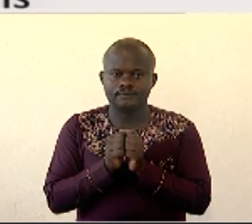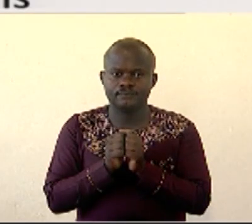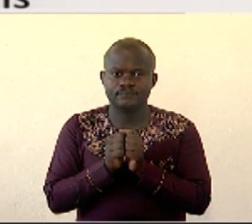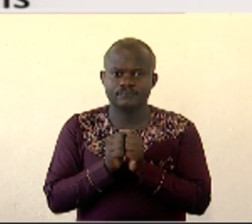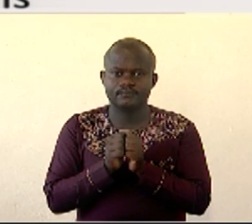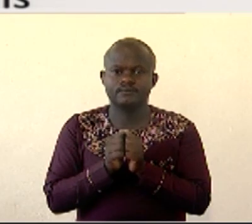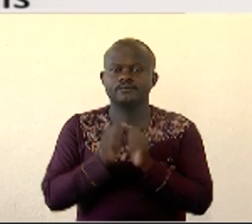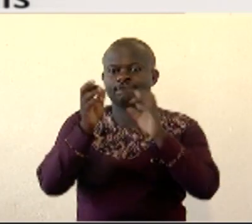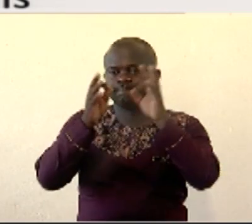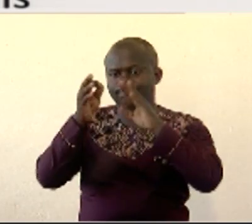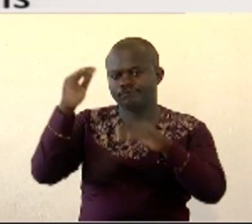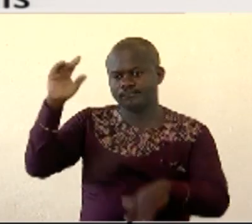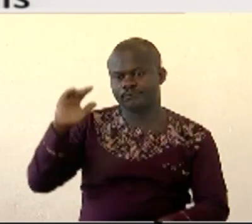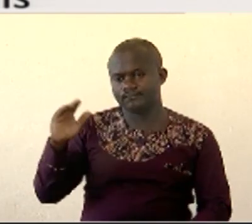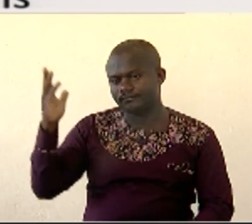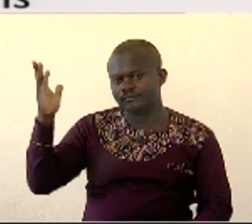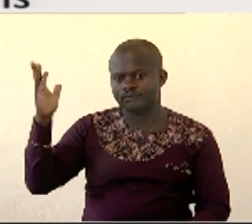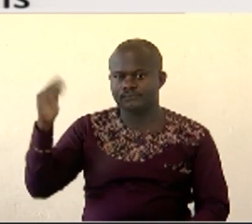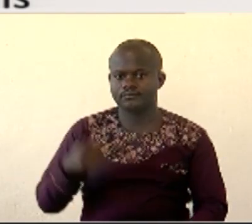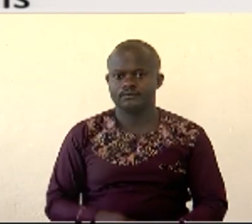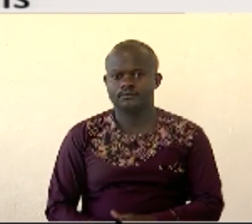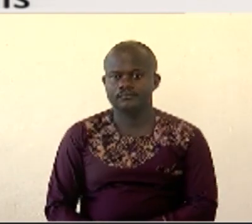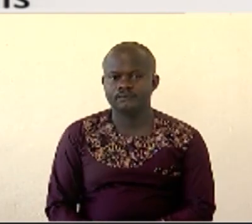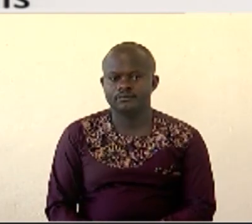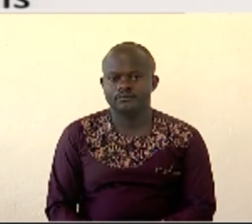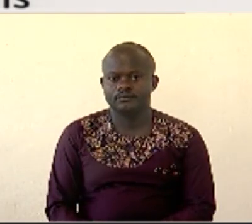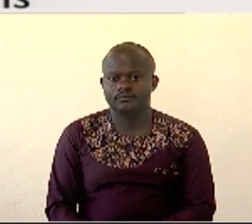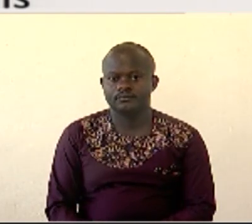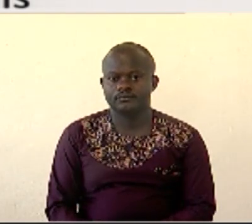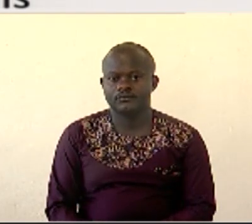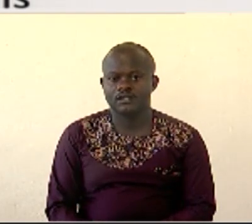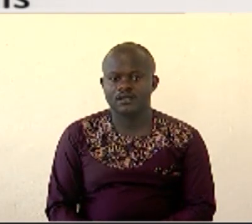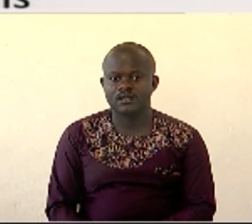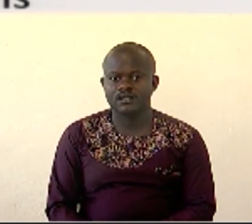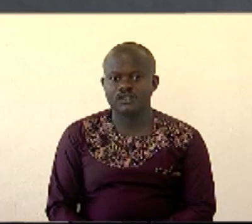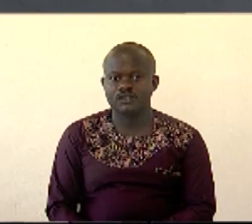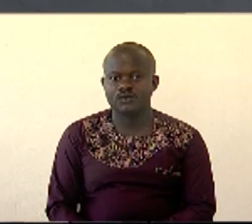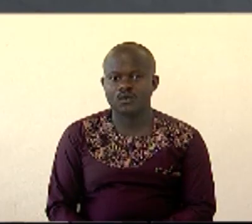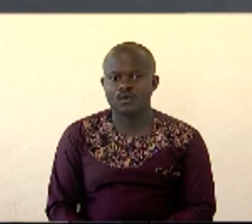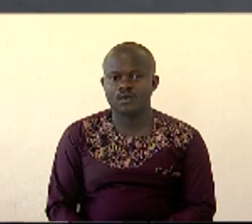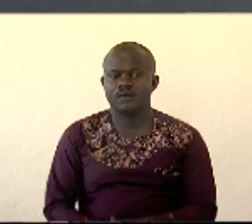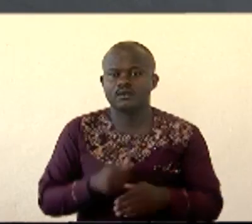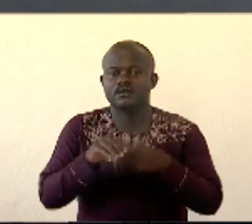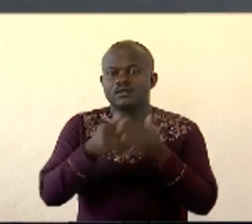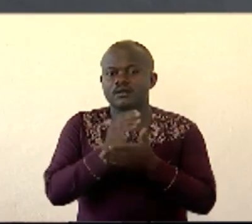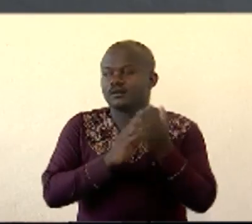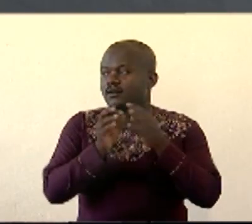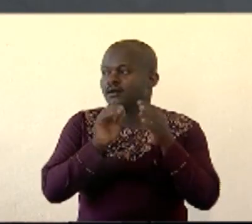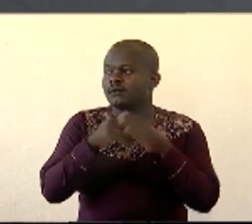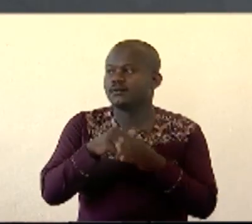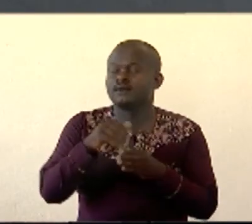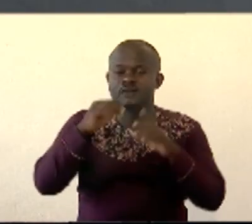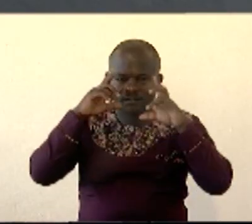I said the leaf has cuticle. Here I'm going to talk about some of the adaptations of the leaf to carry out